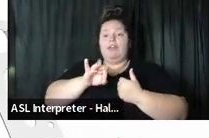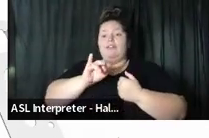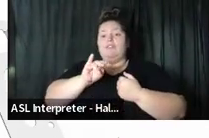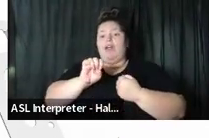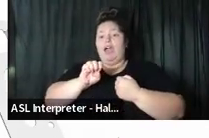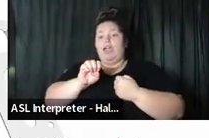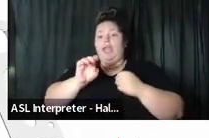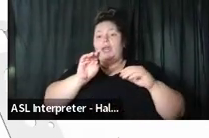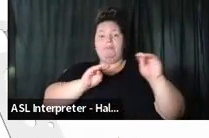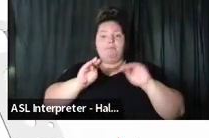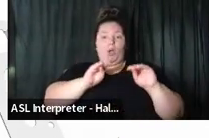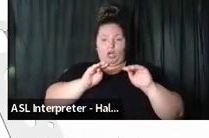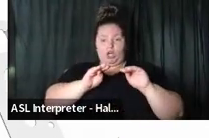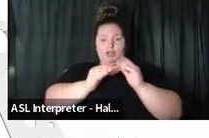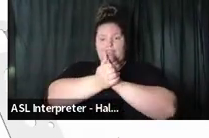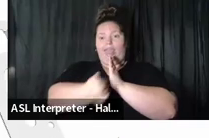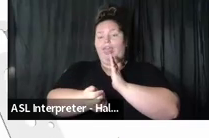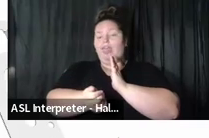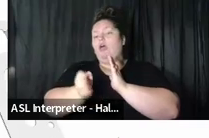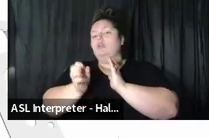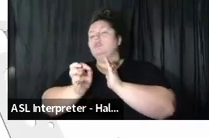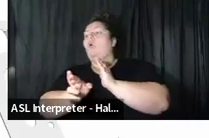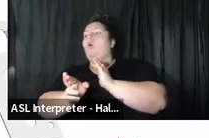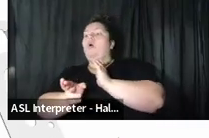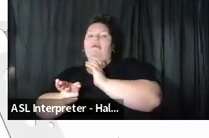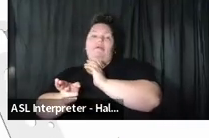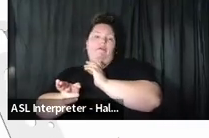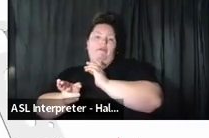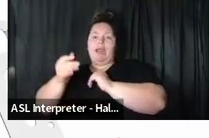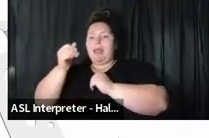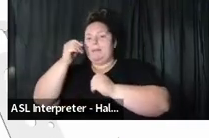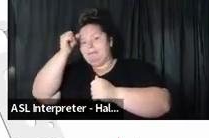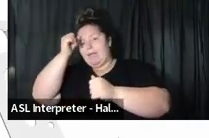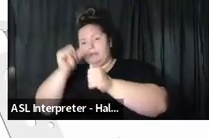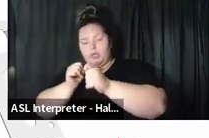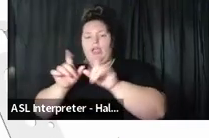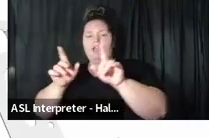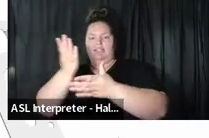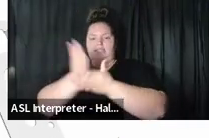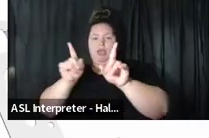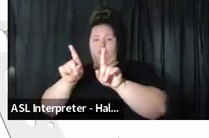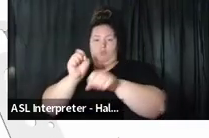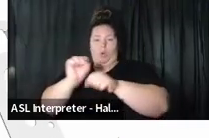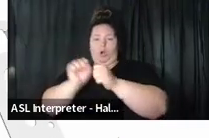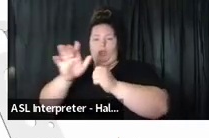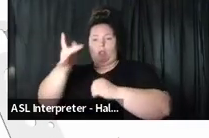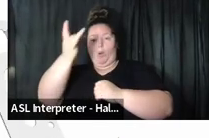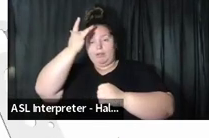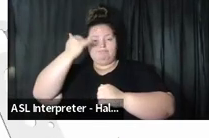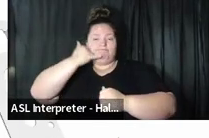are fingerprint. And there's also some that work with your smartphone and smart devices. So the one on the bottom right